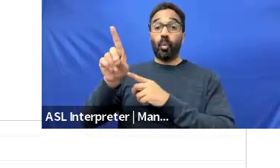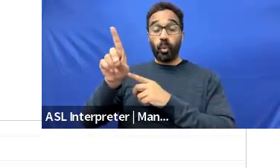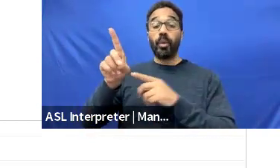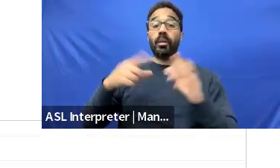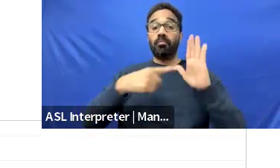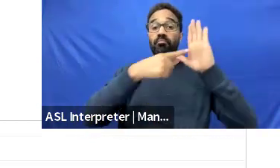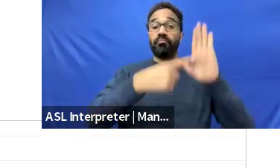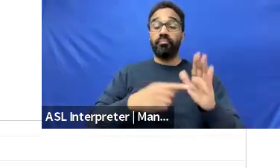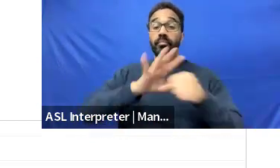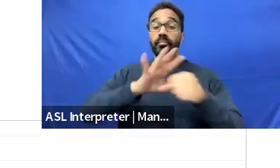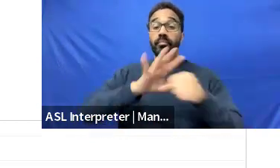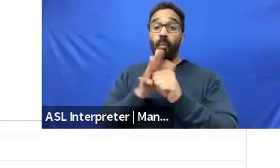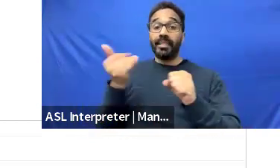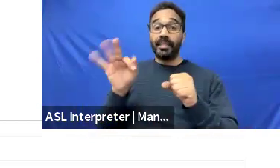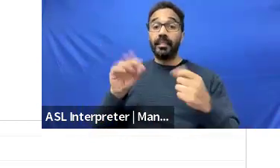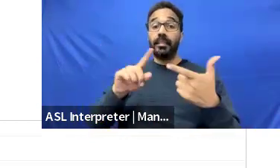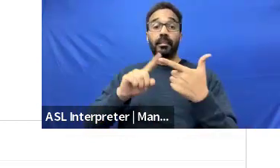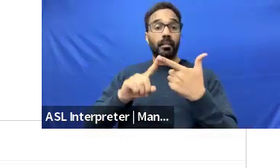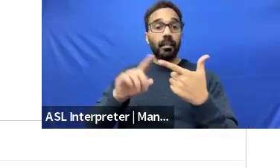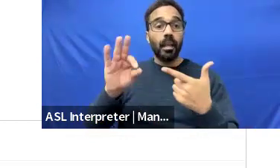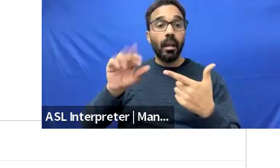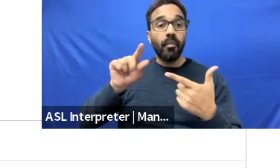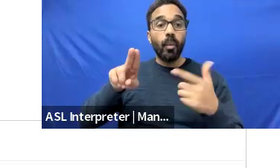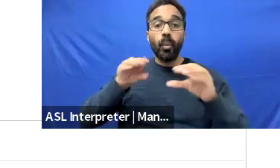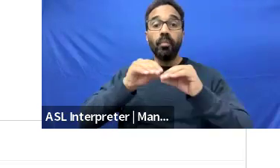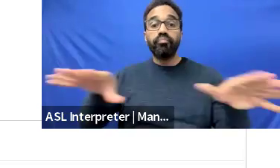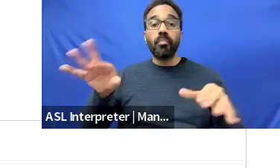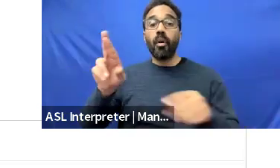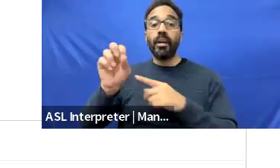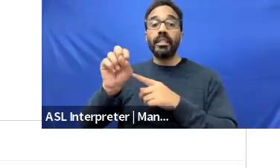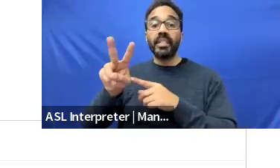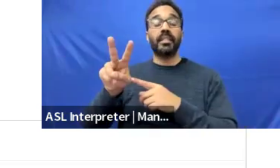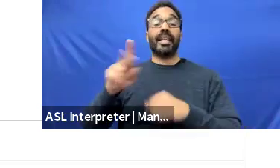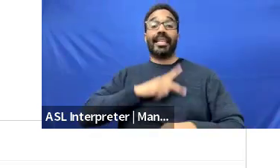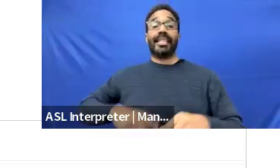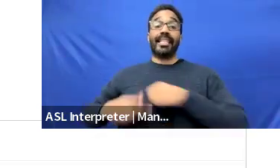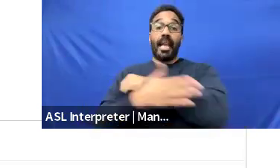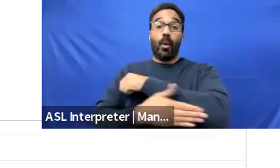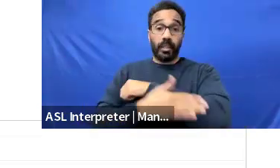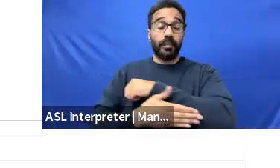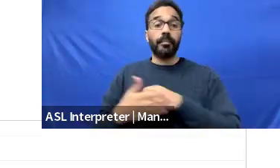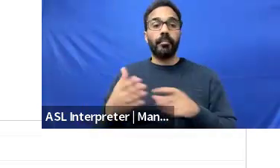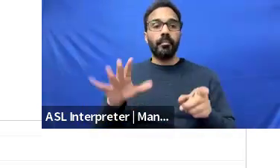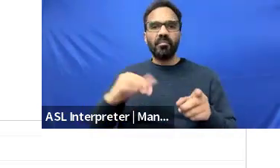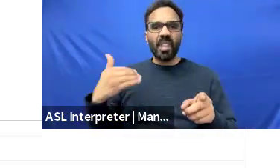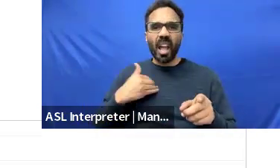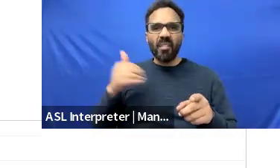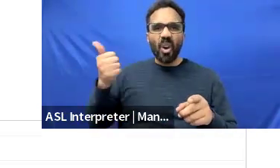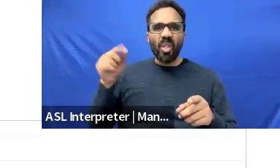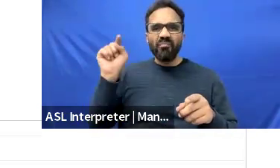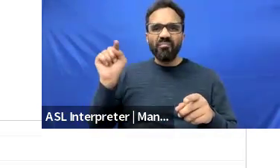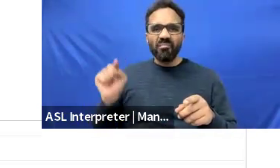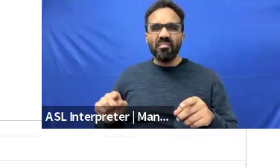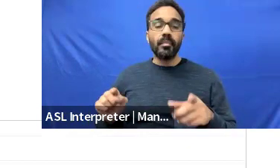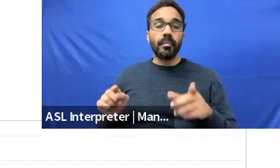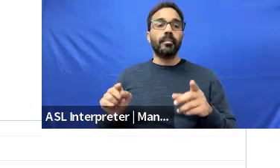COVID-19, influenza, RSV in King County. There's a couple other that you'll see on this